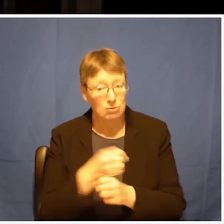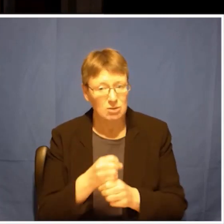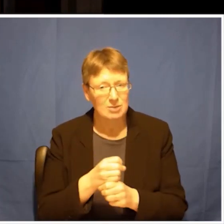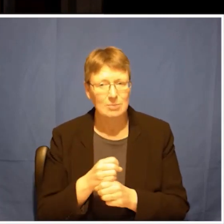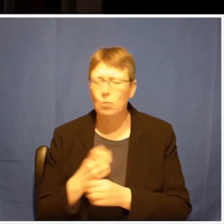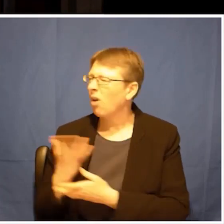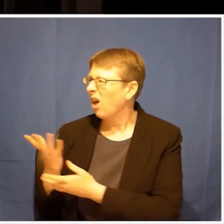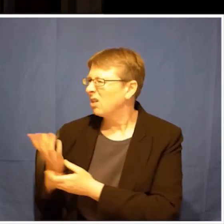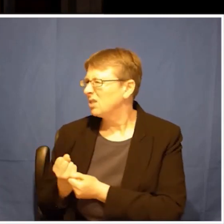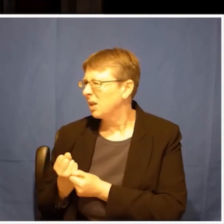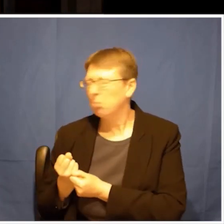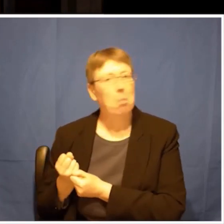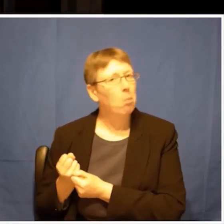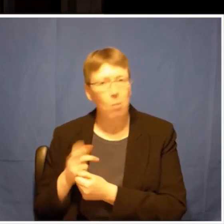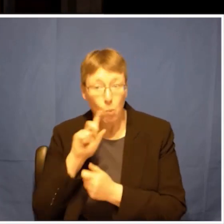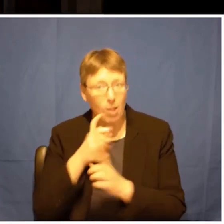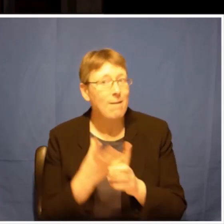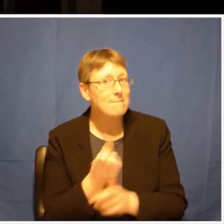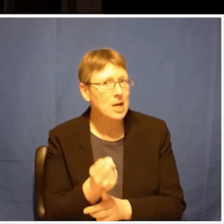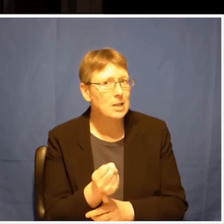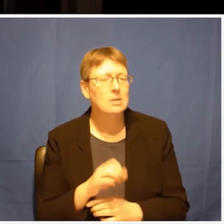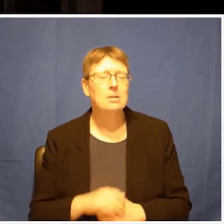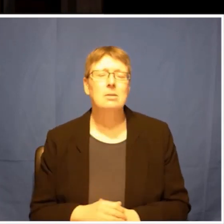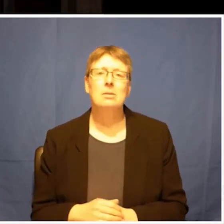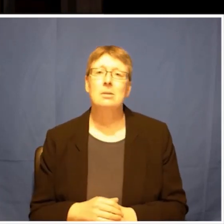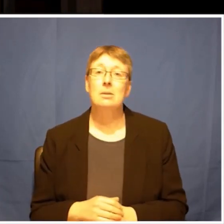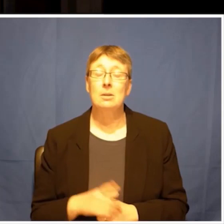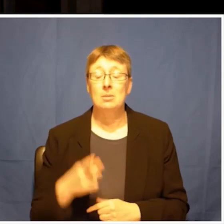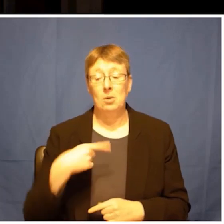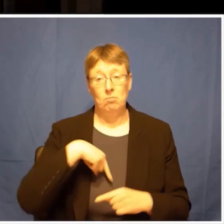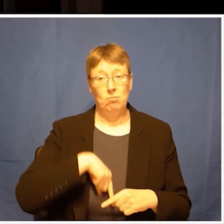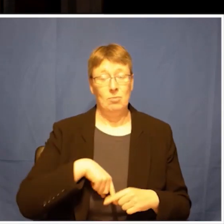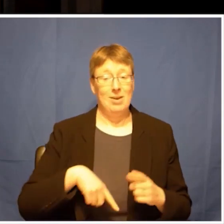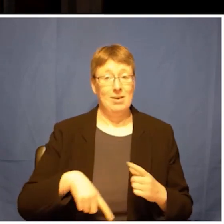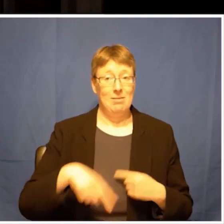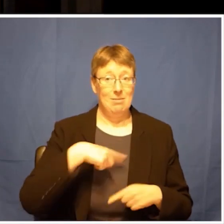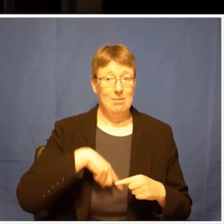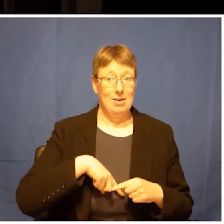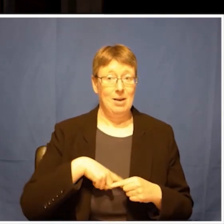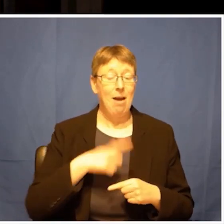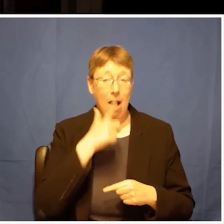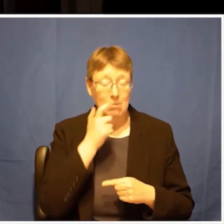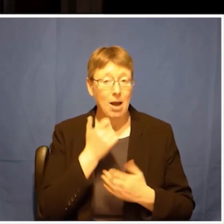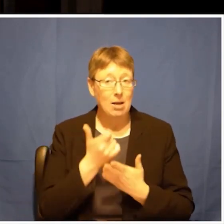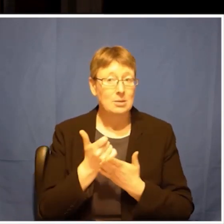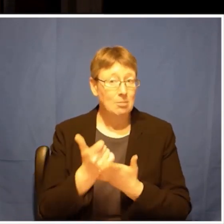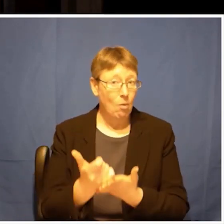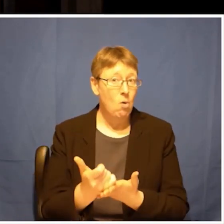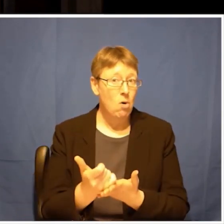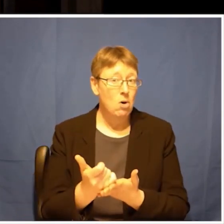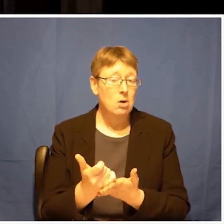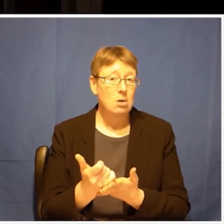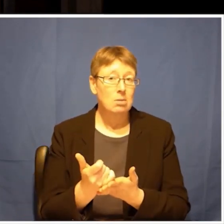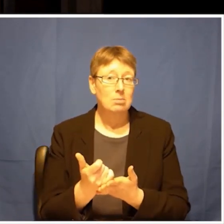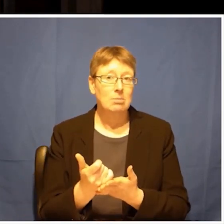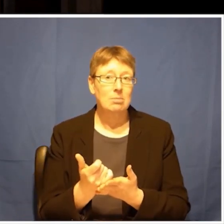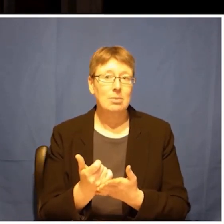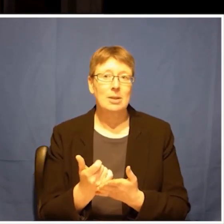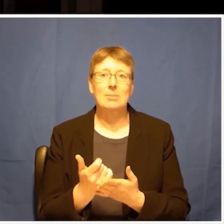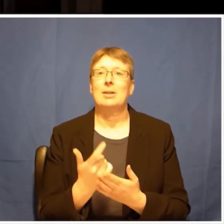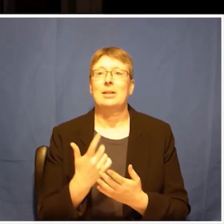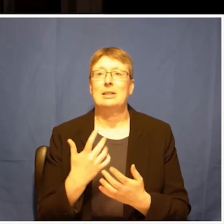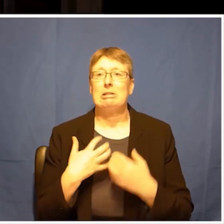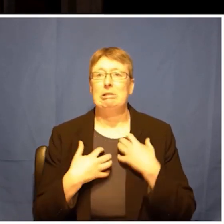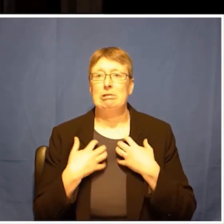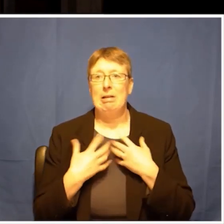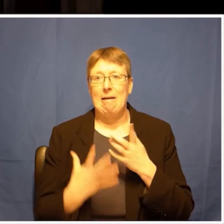for it. Don't compromise, it'll follow. Meanwhile, we'll be here, ready to help you, to support you in any way. We can't wait to